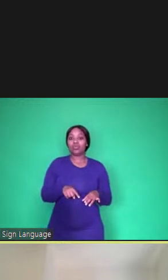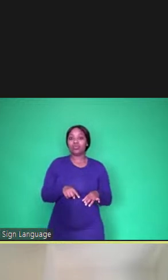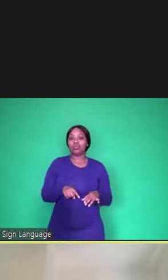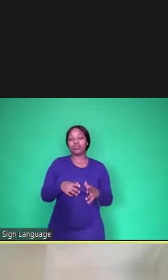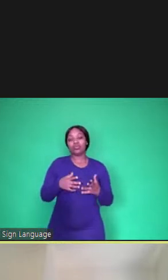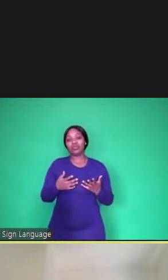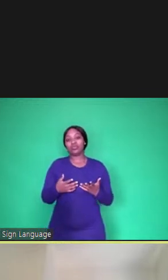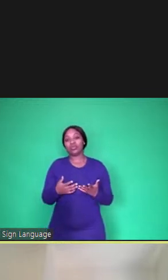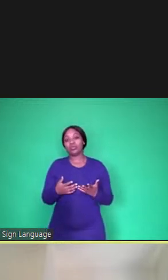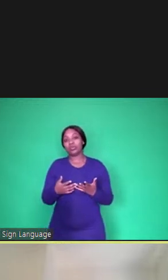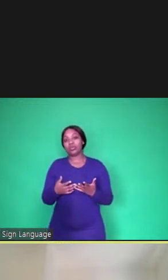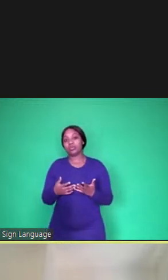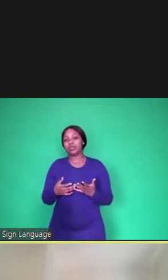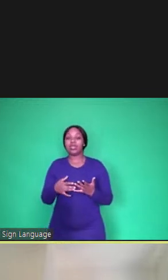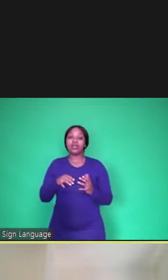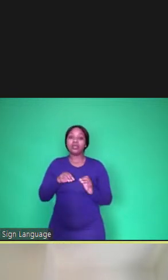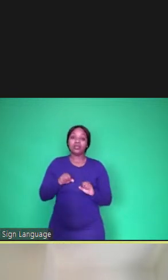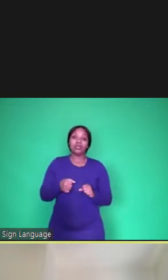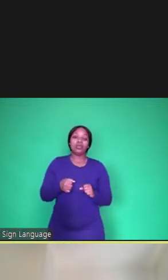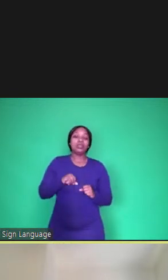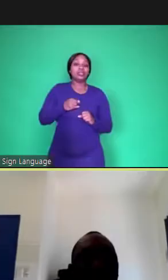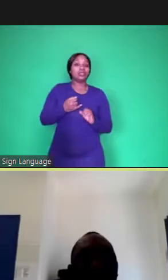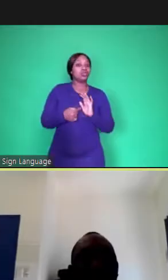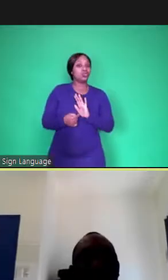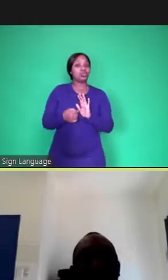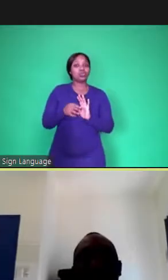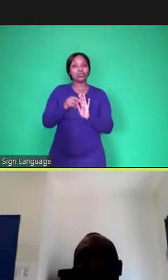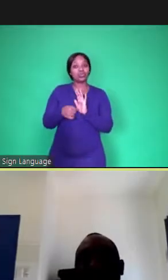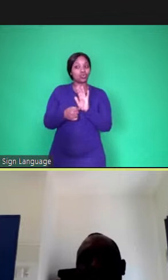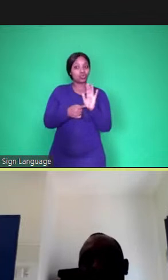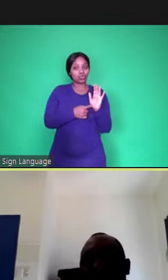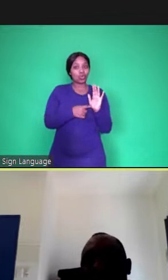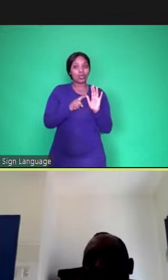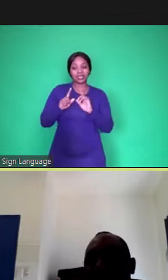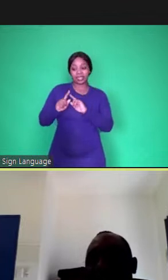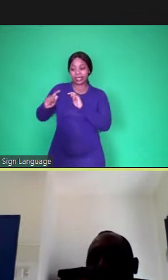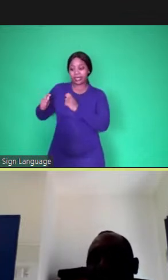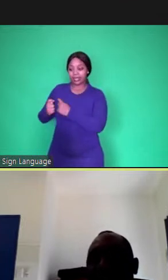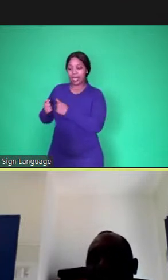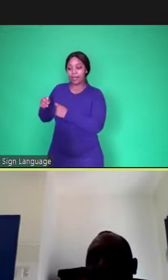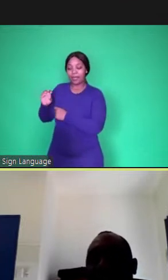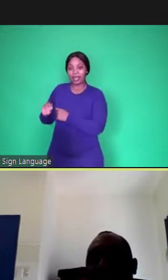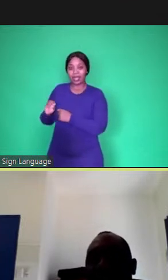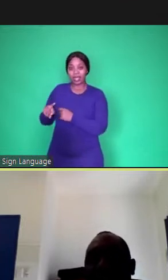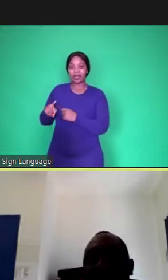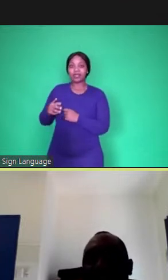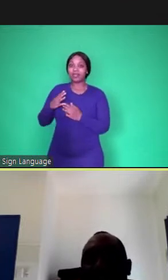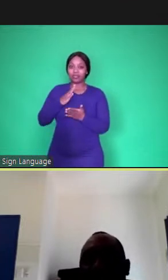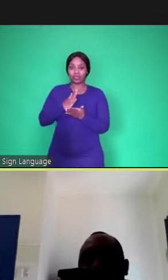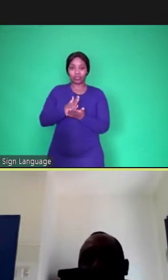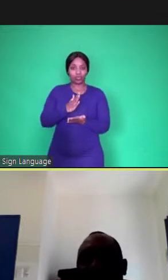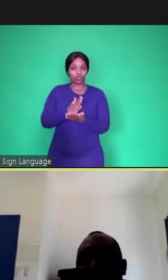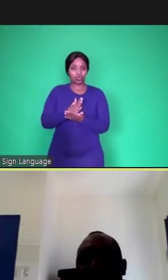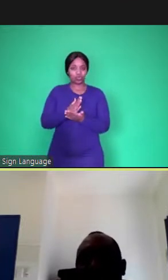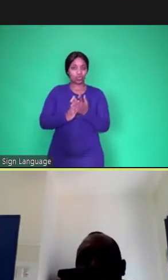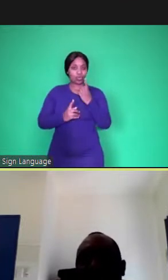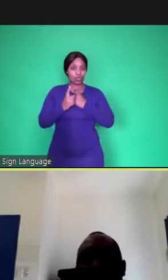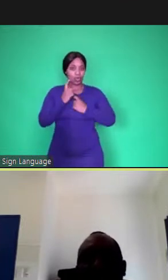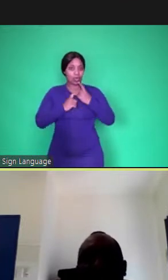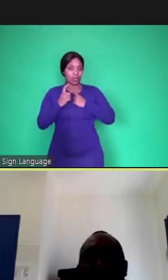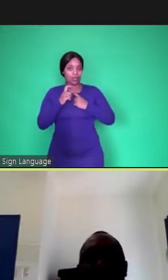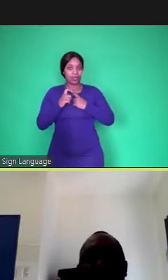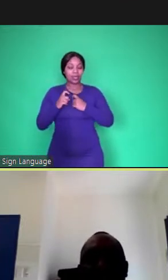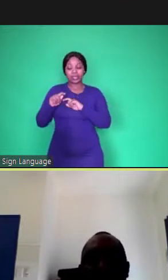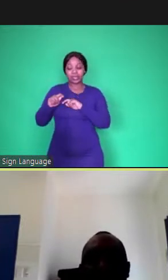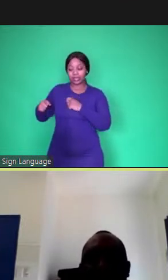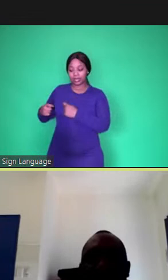So just to show you an idea about our research team, and this is the team, sure there will be some questions, some people will be able to assist me in